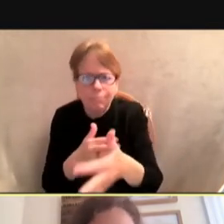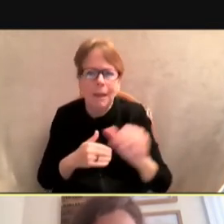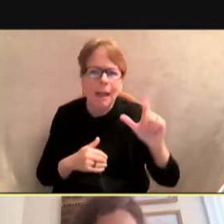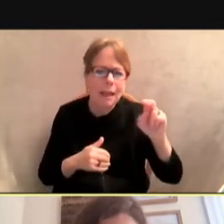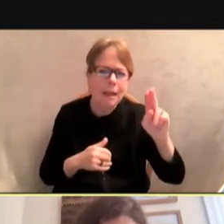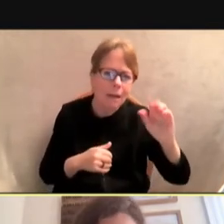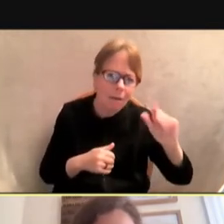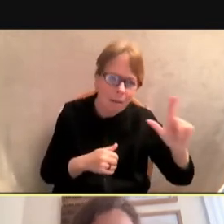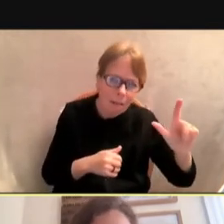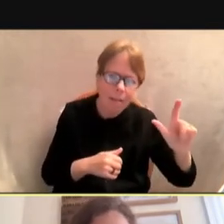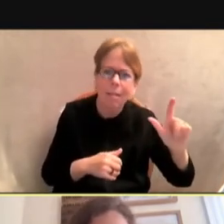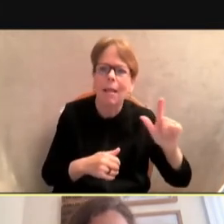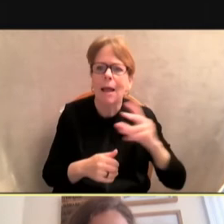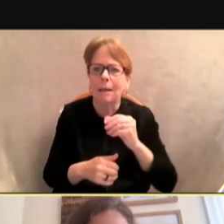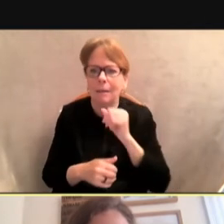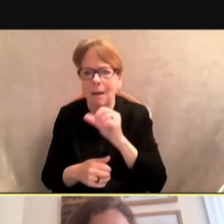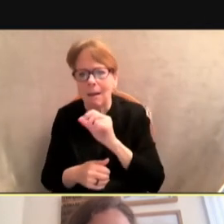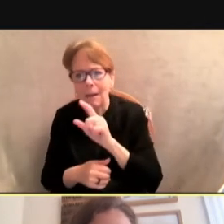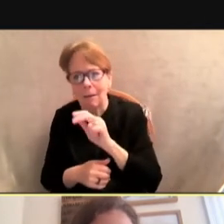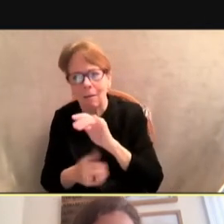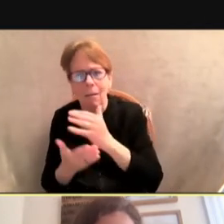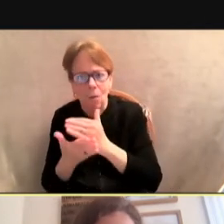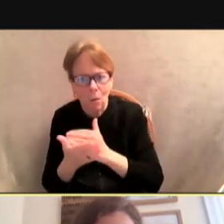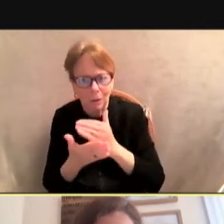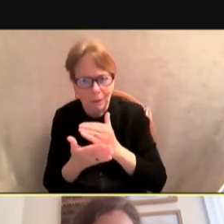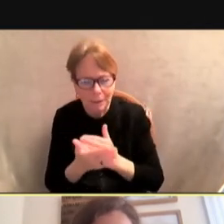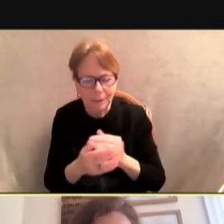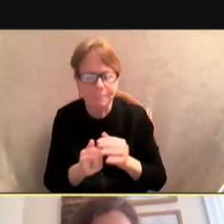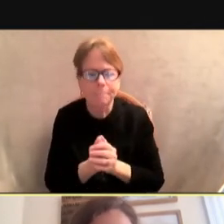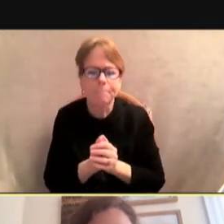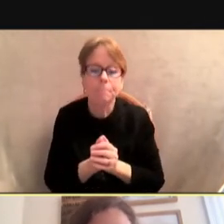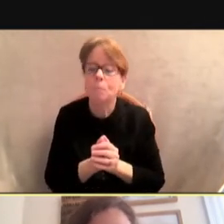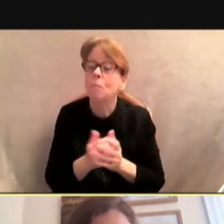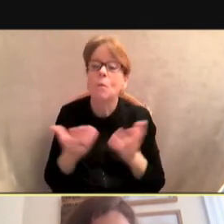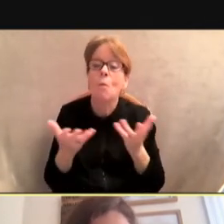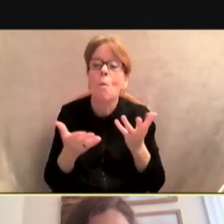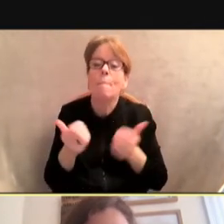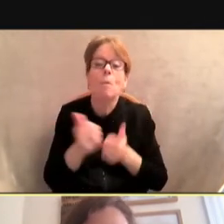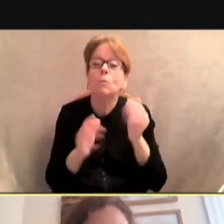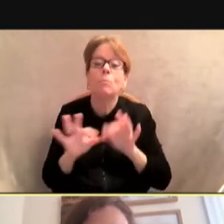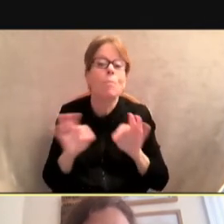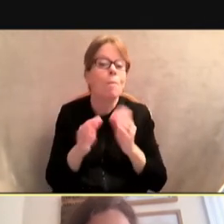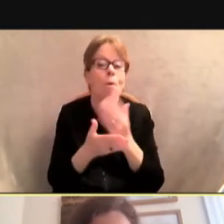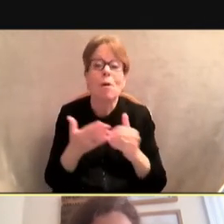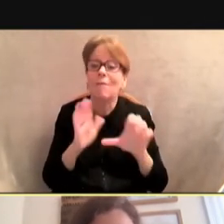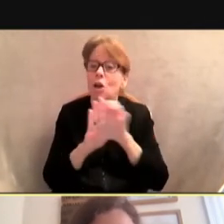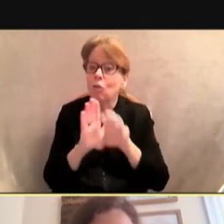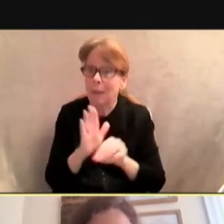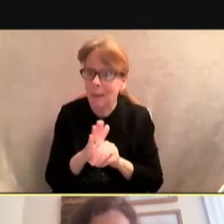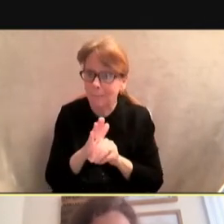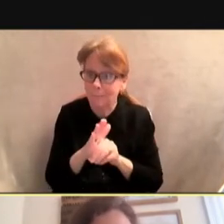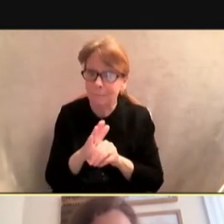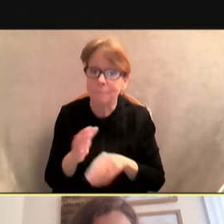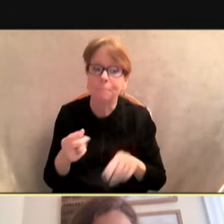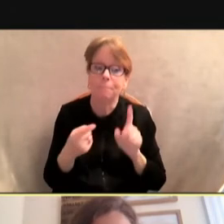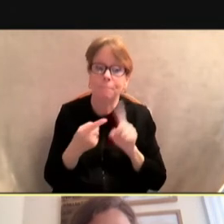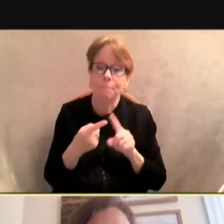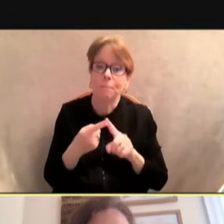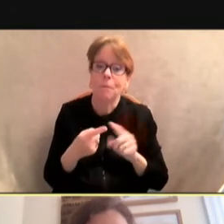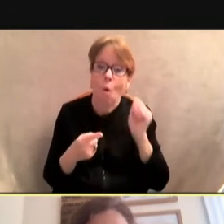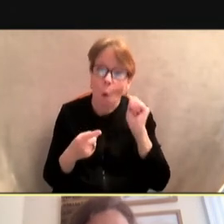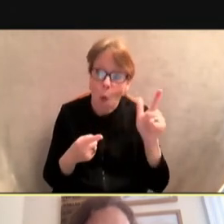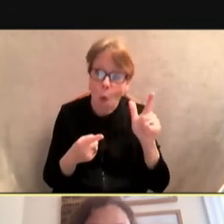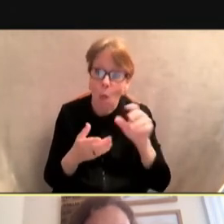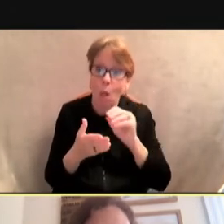clinical experiences. The key aspects of our curriculum that we focused on are making sure that all students at